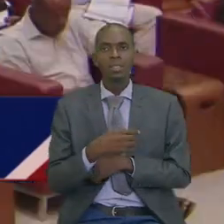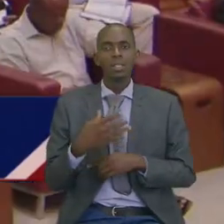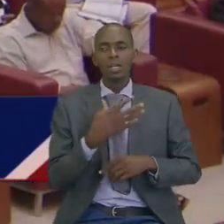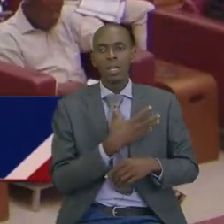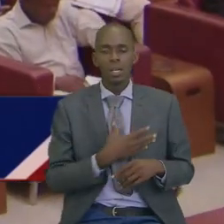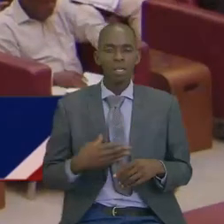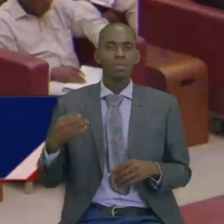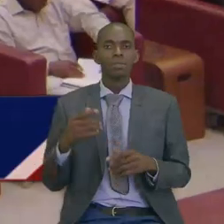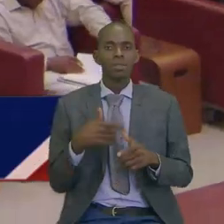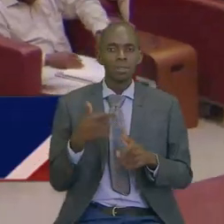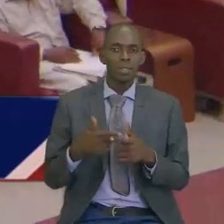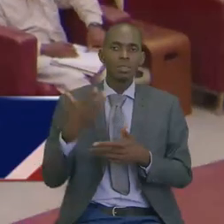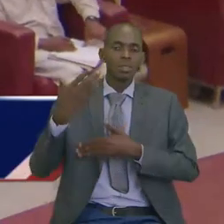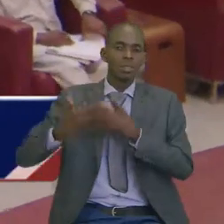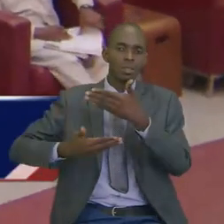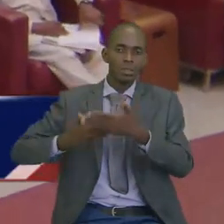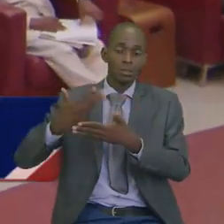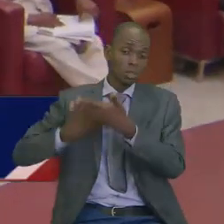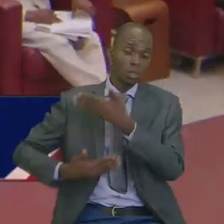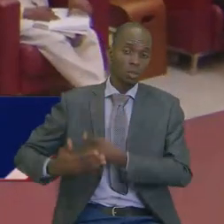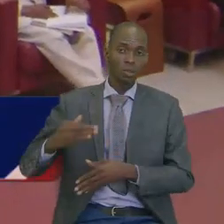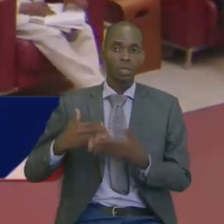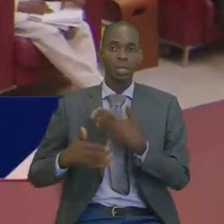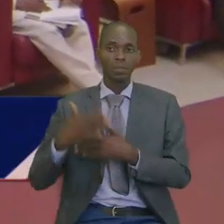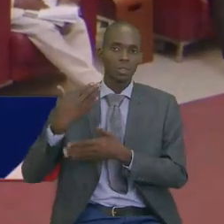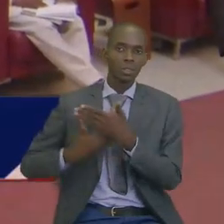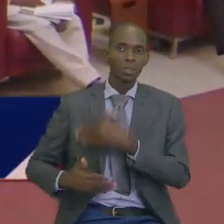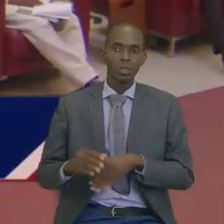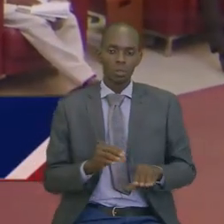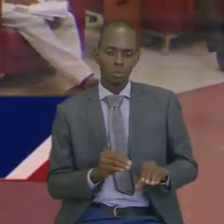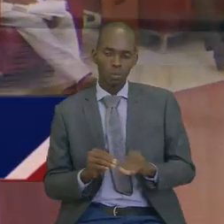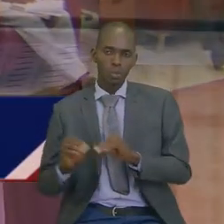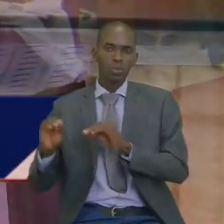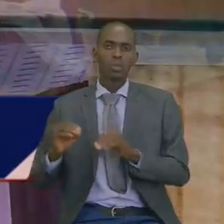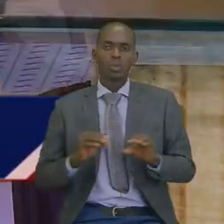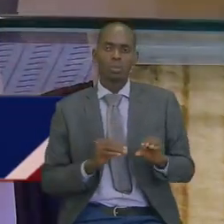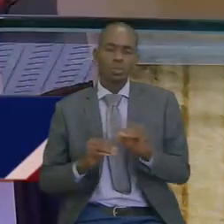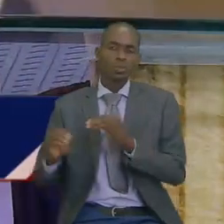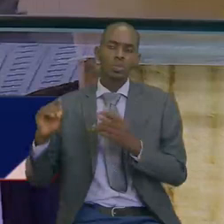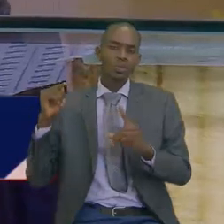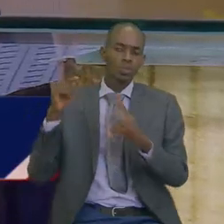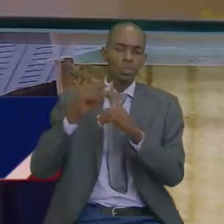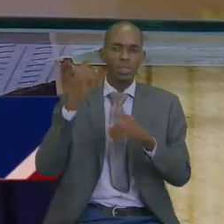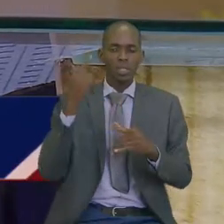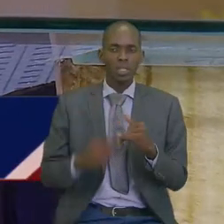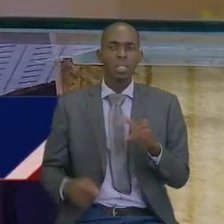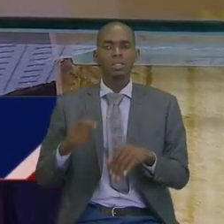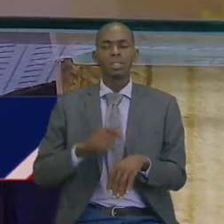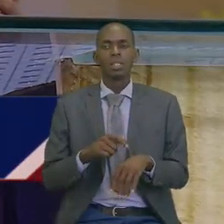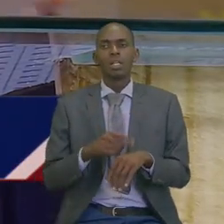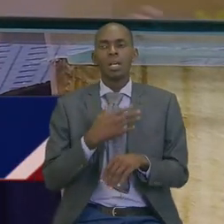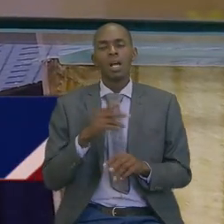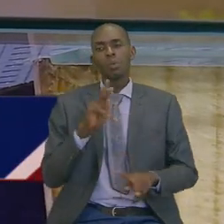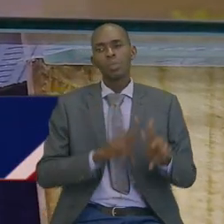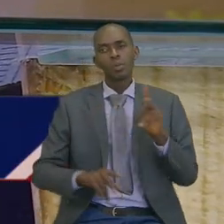then generation after generation we're moving on, and we're moving towards the latter days, and people think because